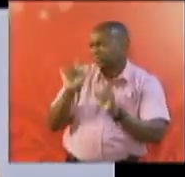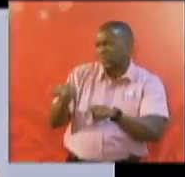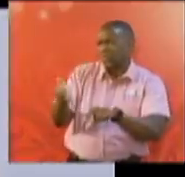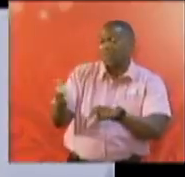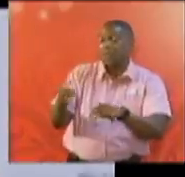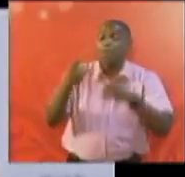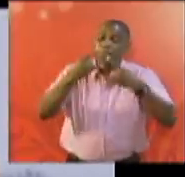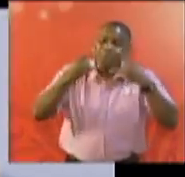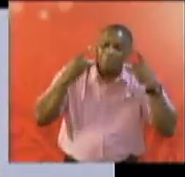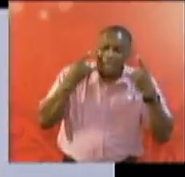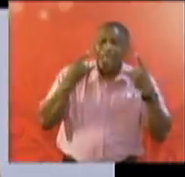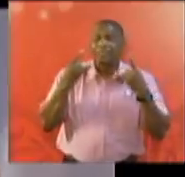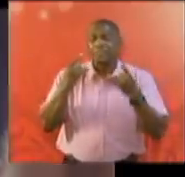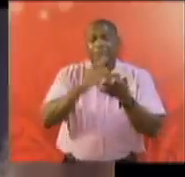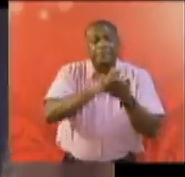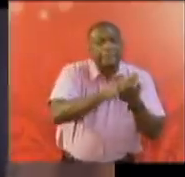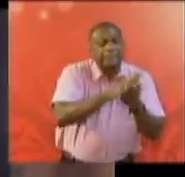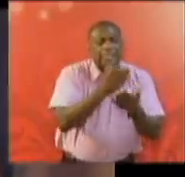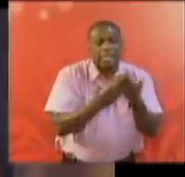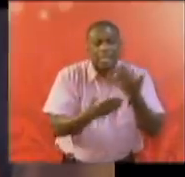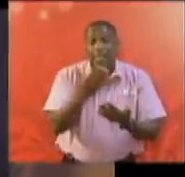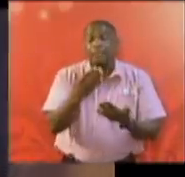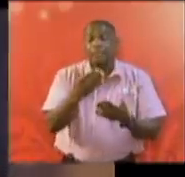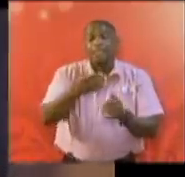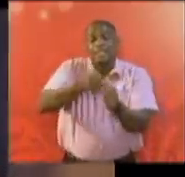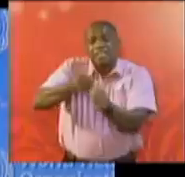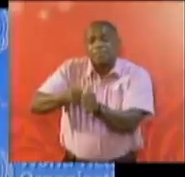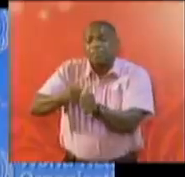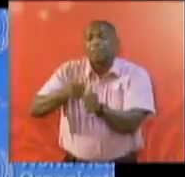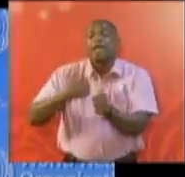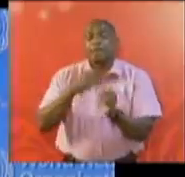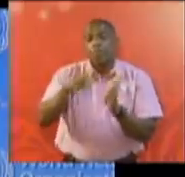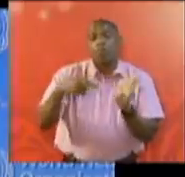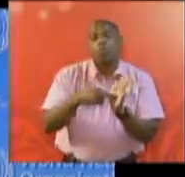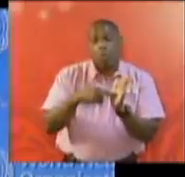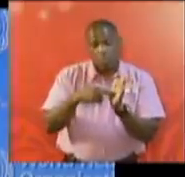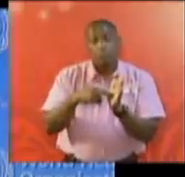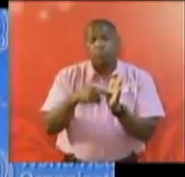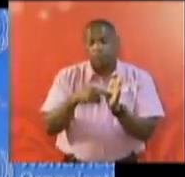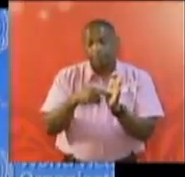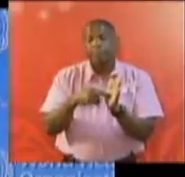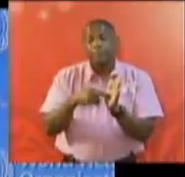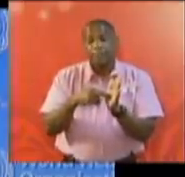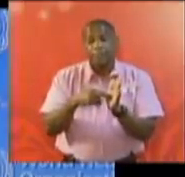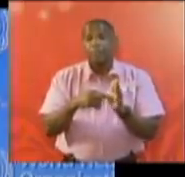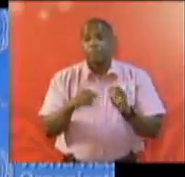mask if you cannot do physical distancing. Everyone has a role to play. And this is far from over. So we